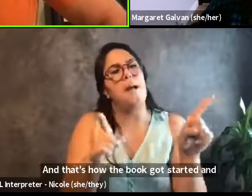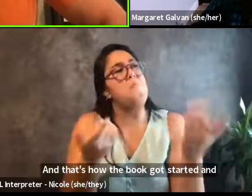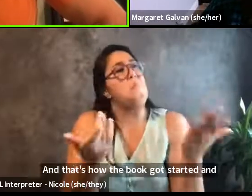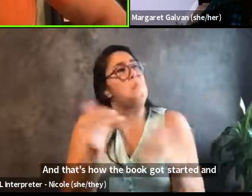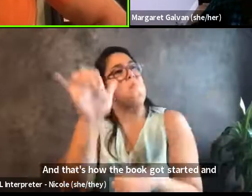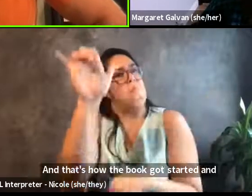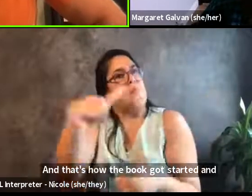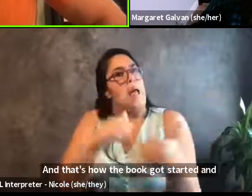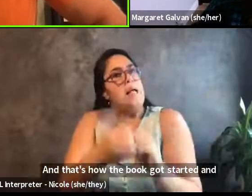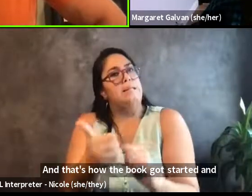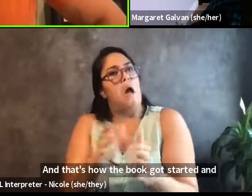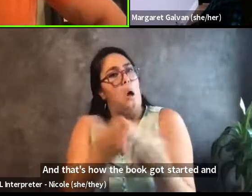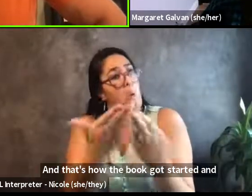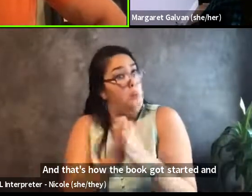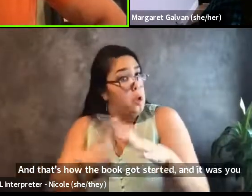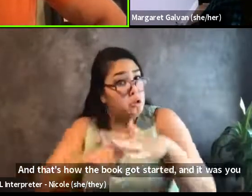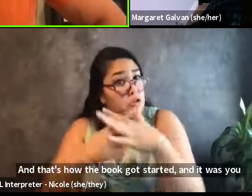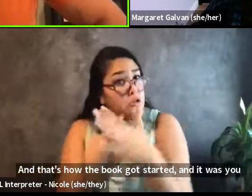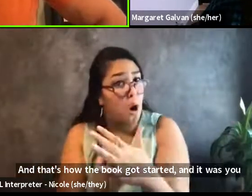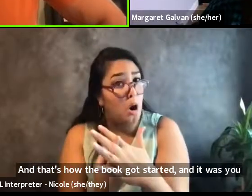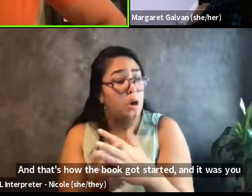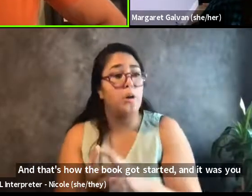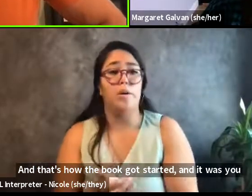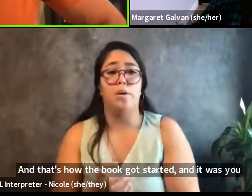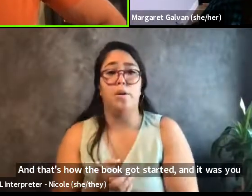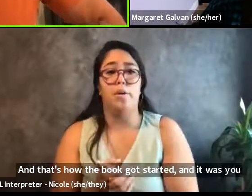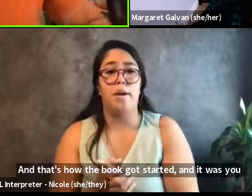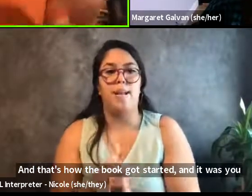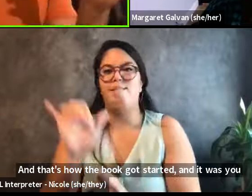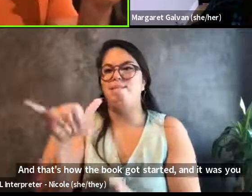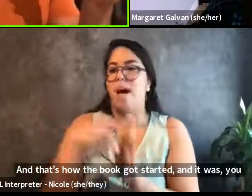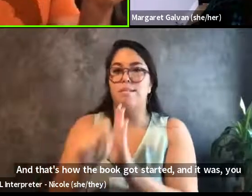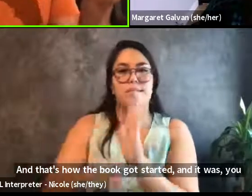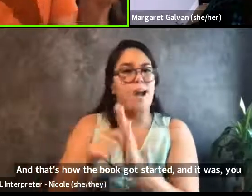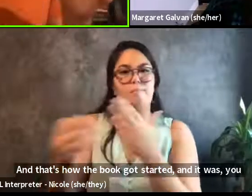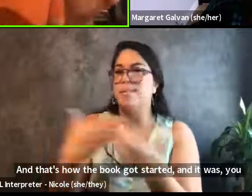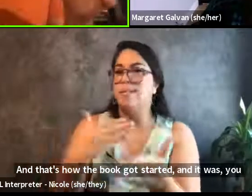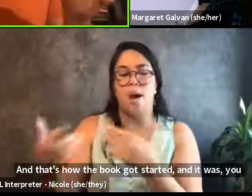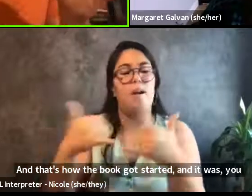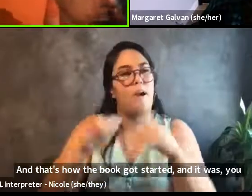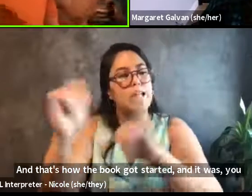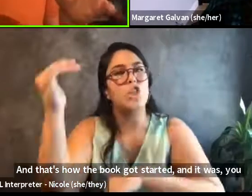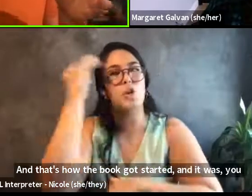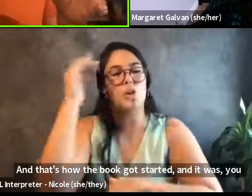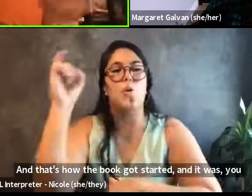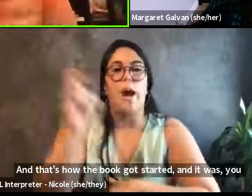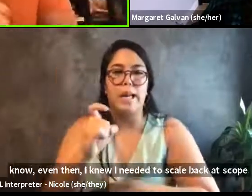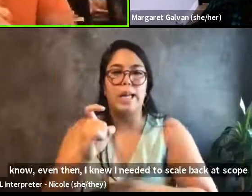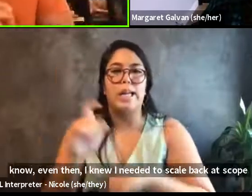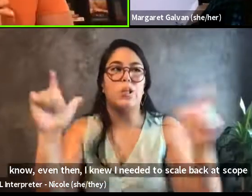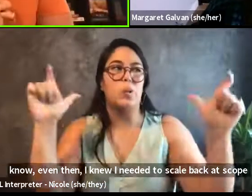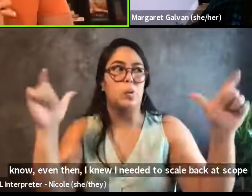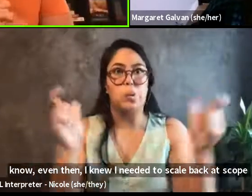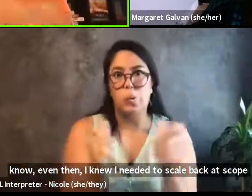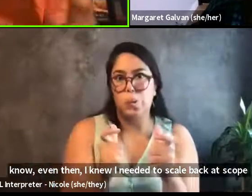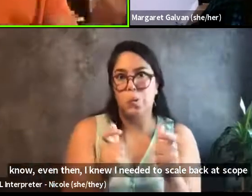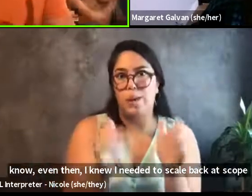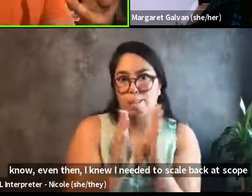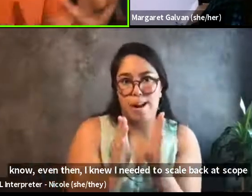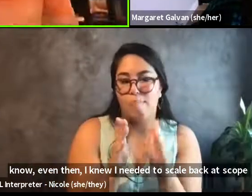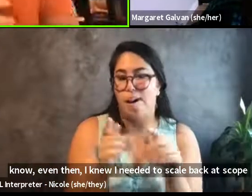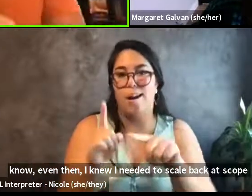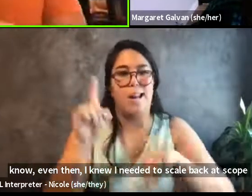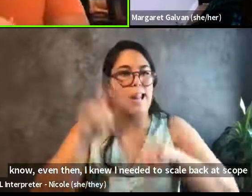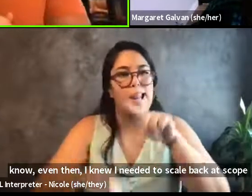it was, um, you know, even then I knew I needed to scale back at scope. It couldn't be sort of